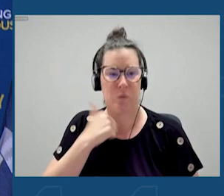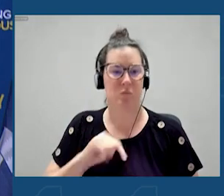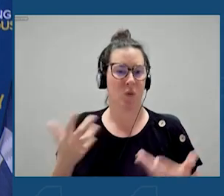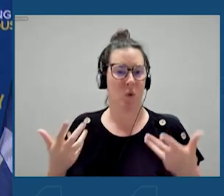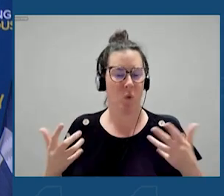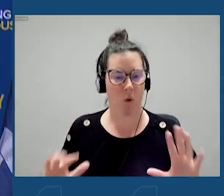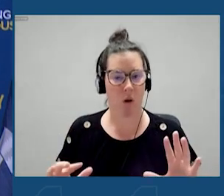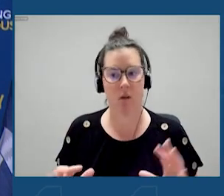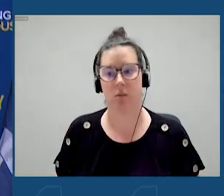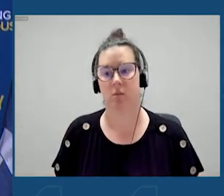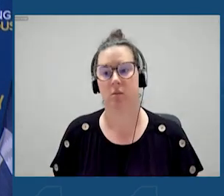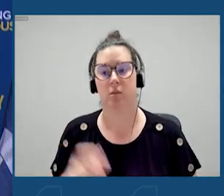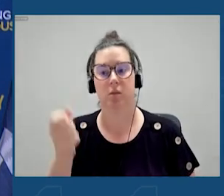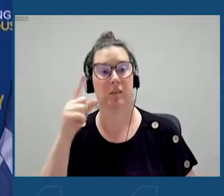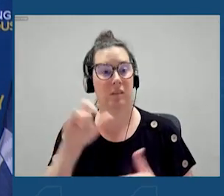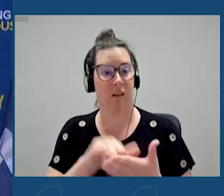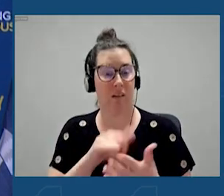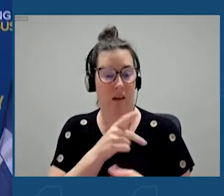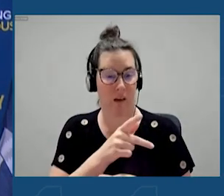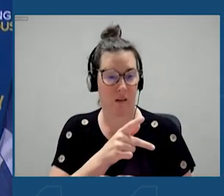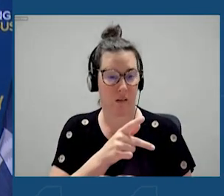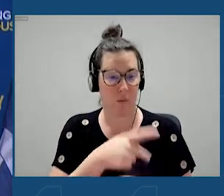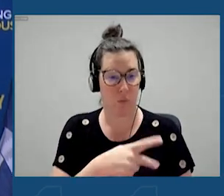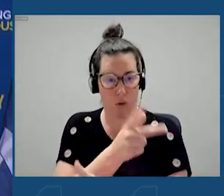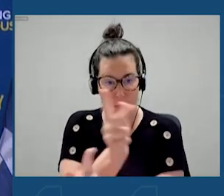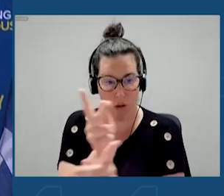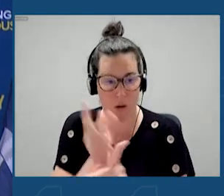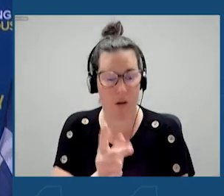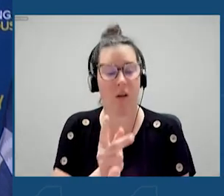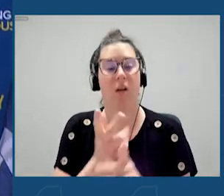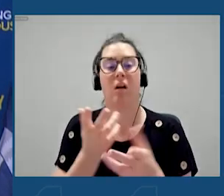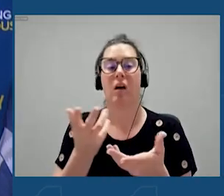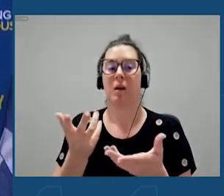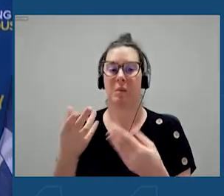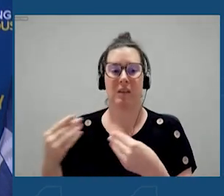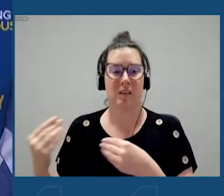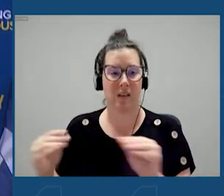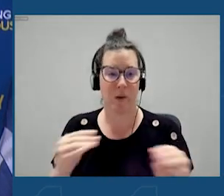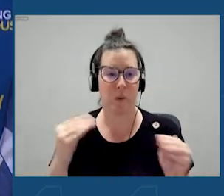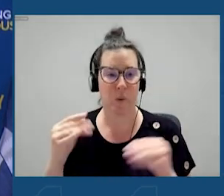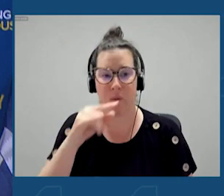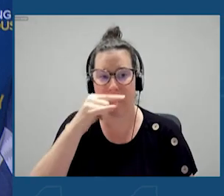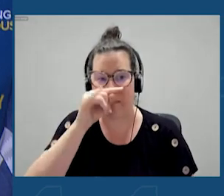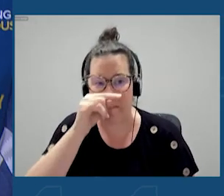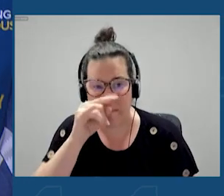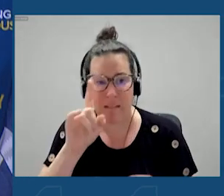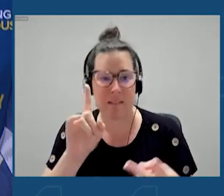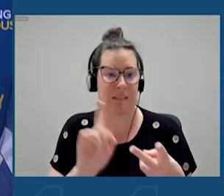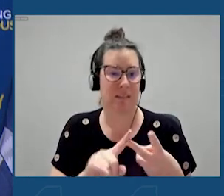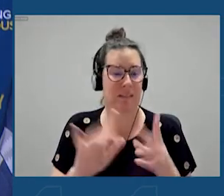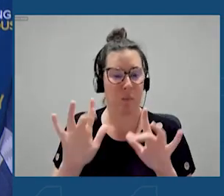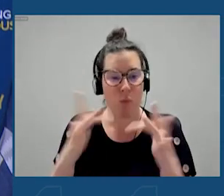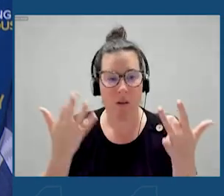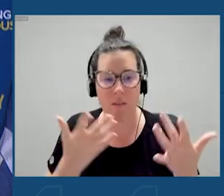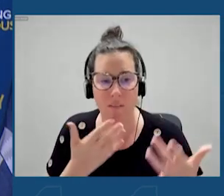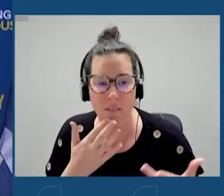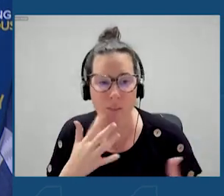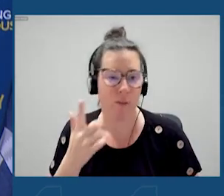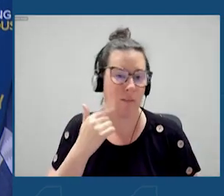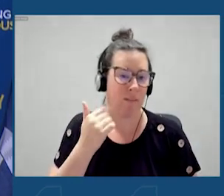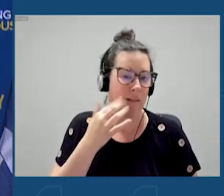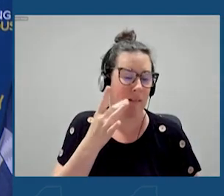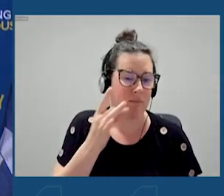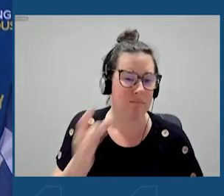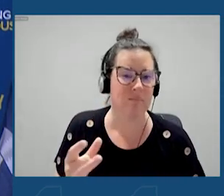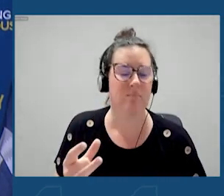are being marketed to kids with the bright colors and the candy flavors. And the other side of it is, other than impact on people's